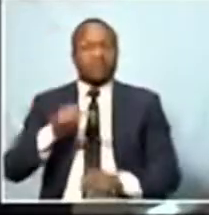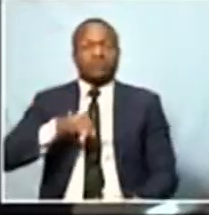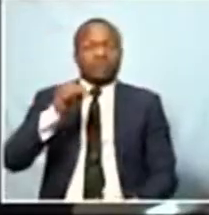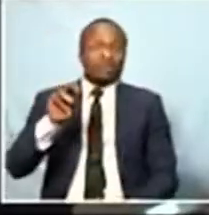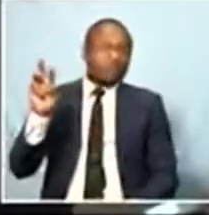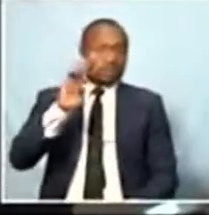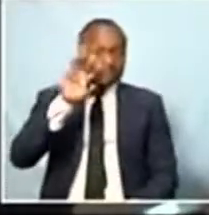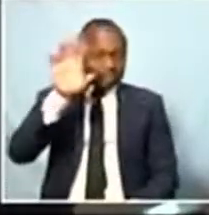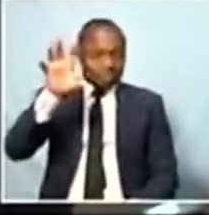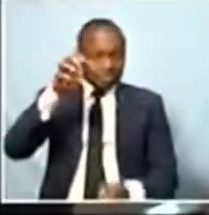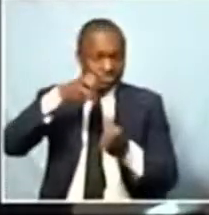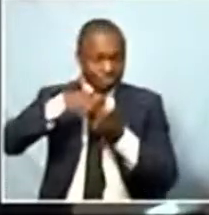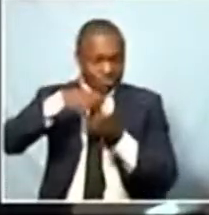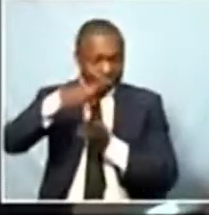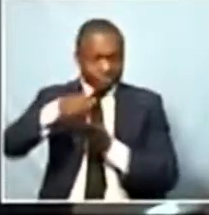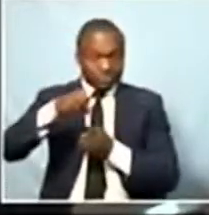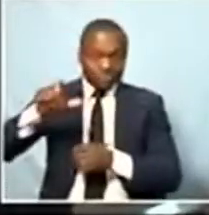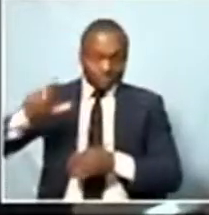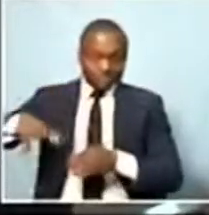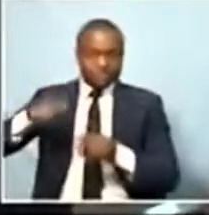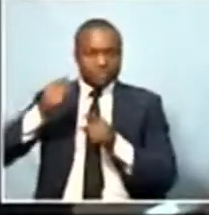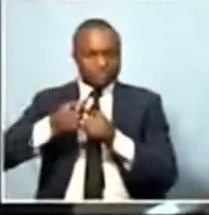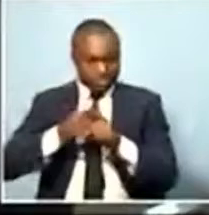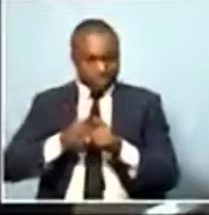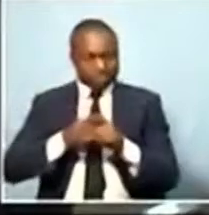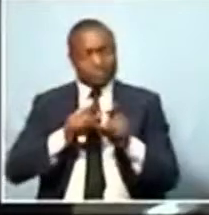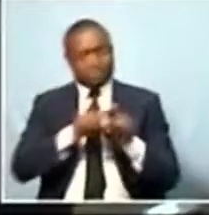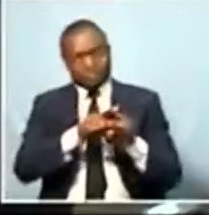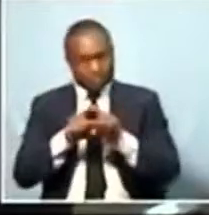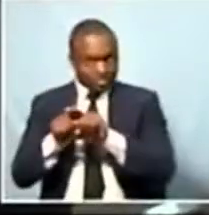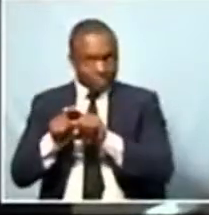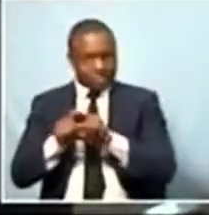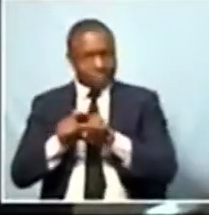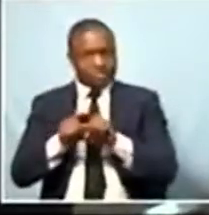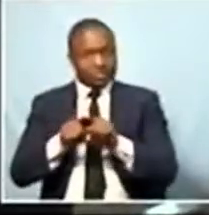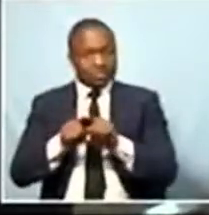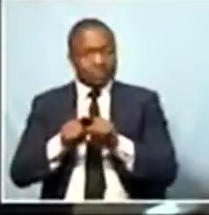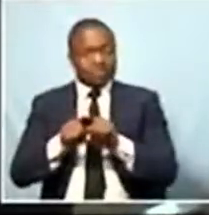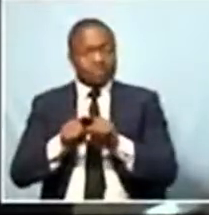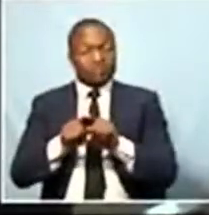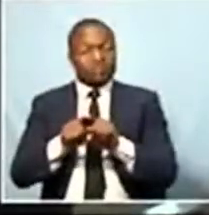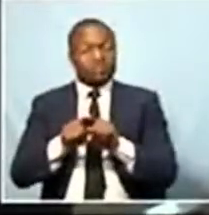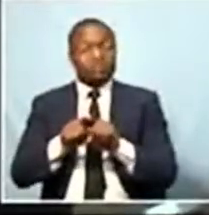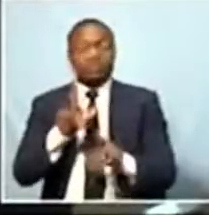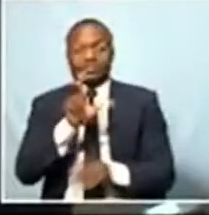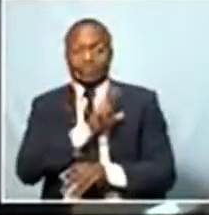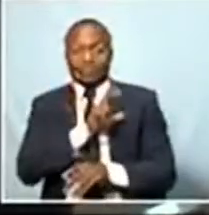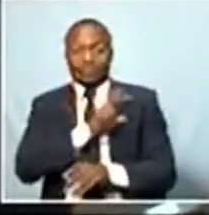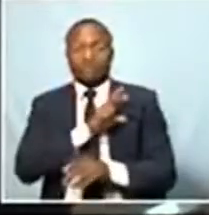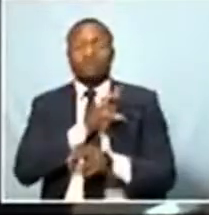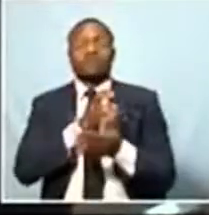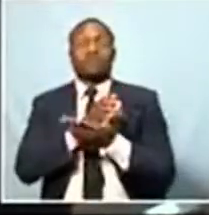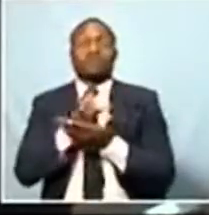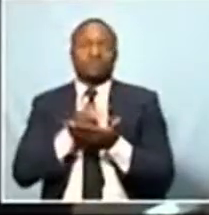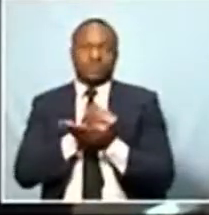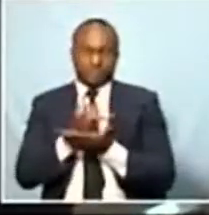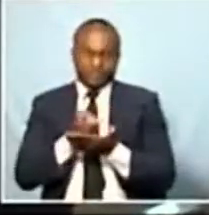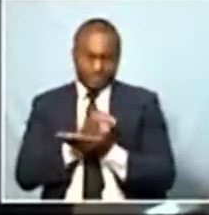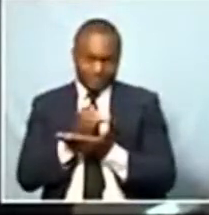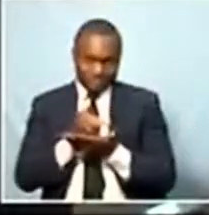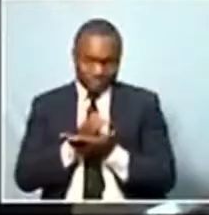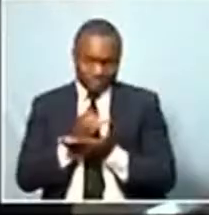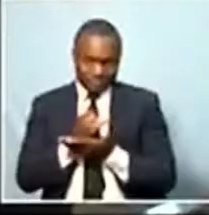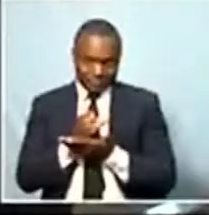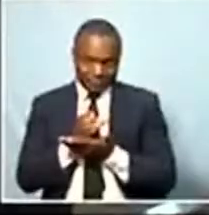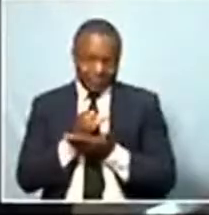Solwezi. And just last month, we were also presenting at Lilai Police College at a workshop organized by Security Wings.